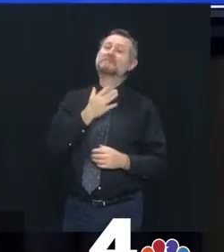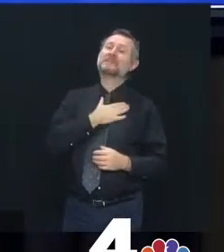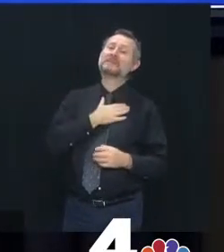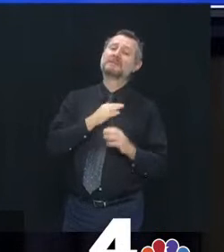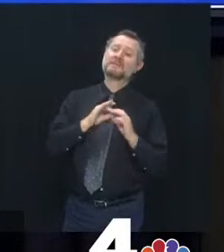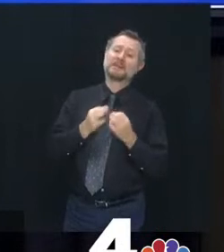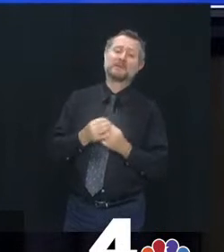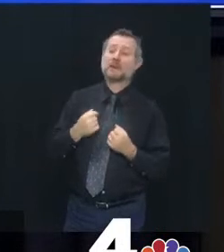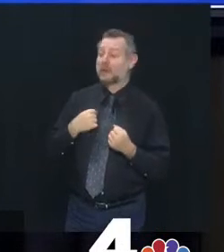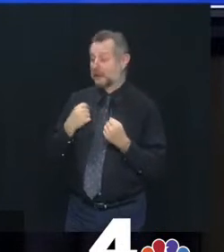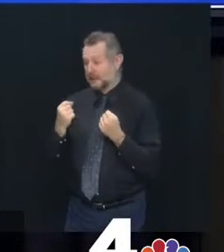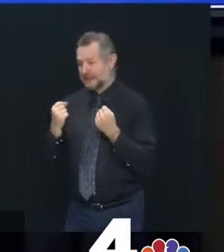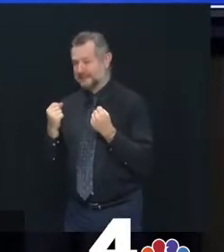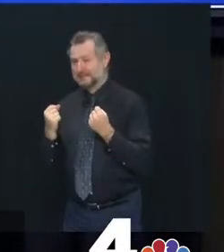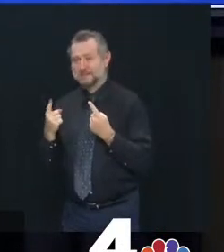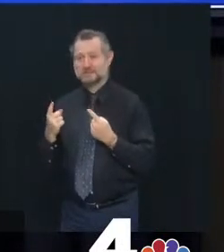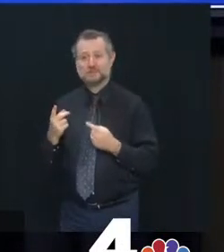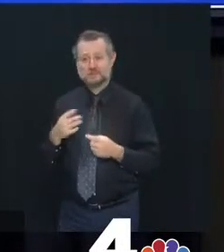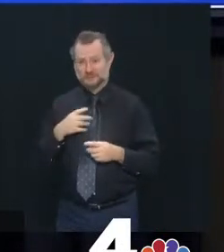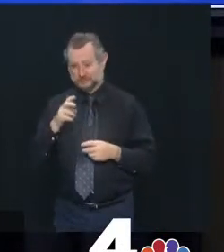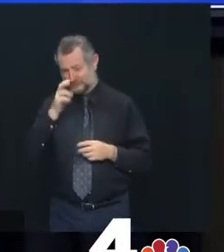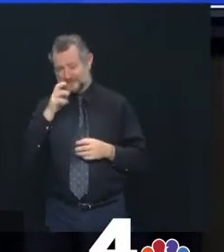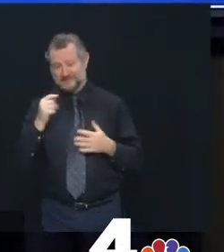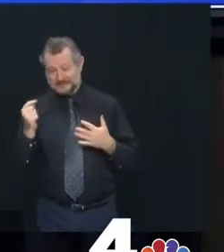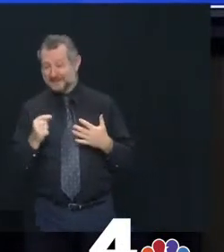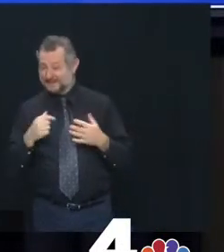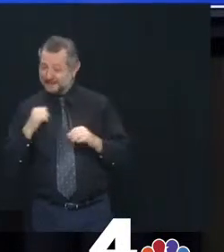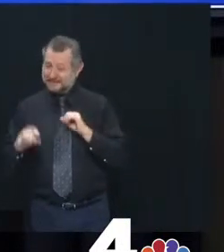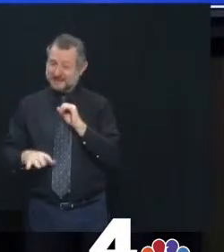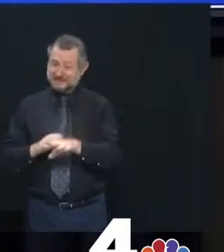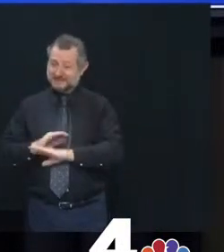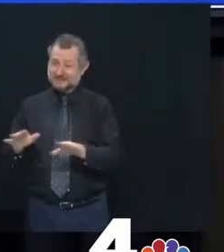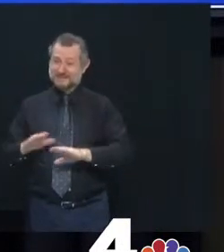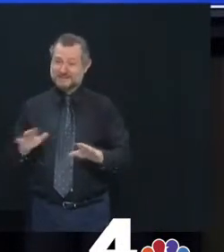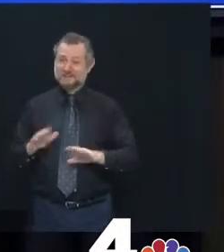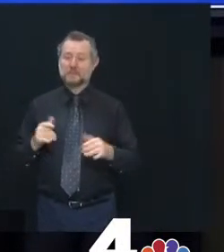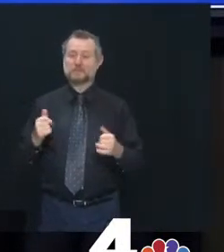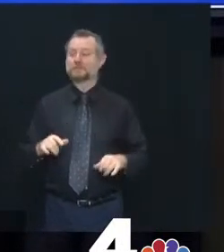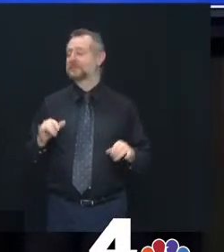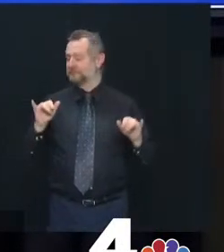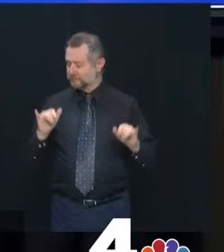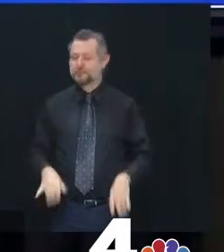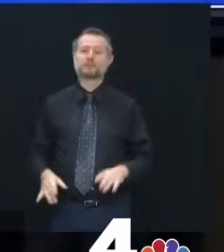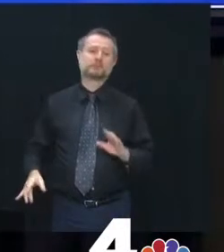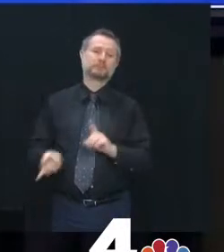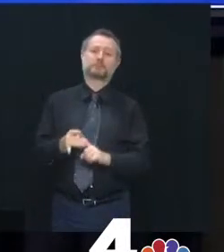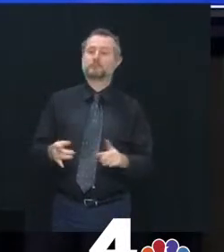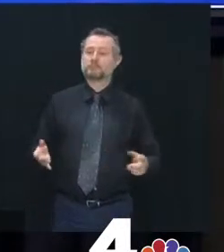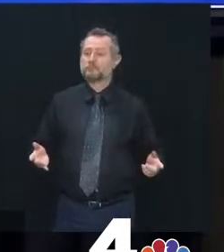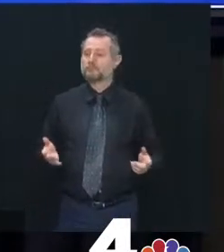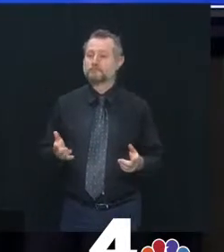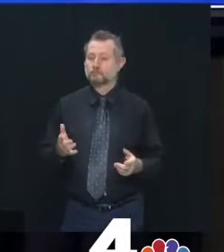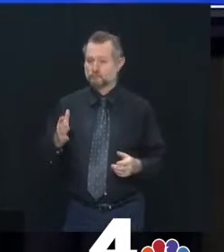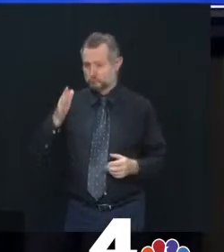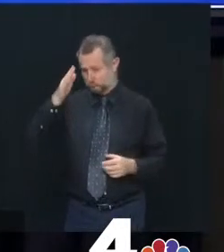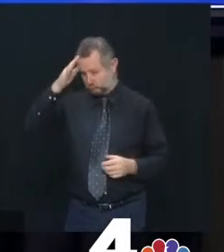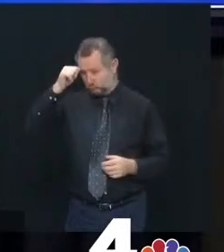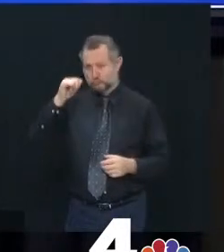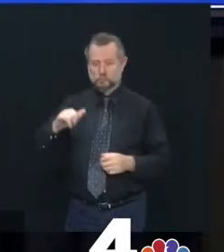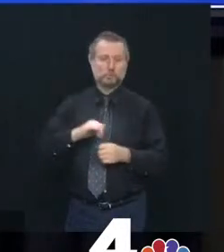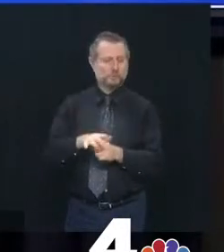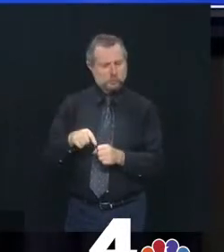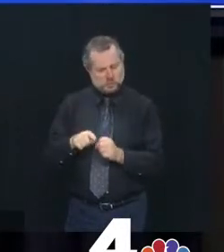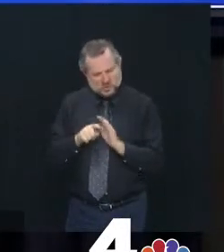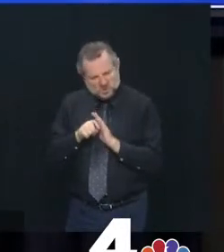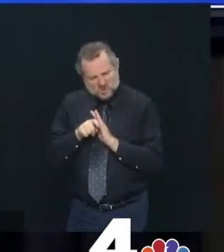understandably so. Even with everything we've learned, it still remains an enormous challenge, and one that we take very, very